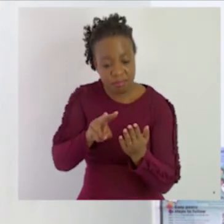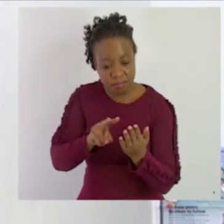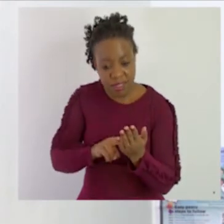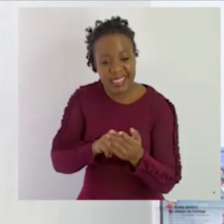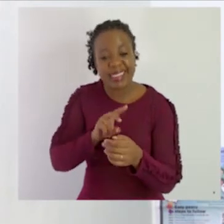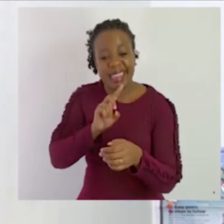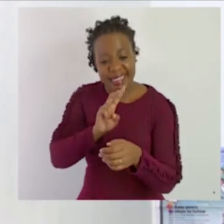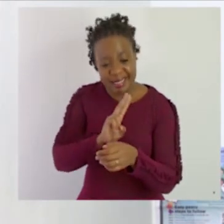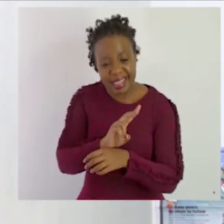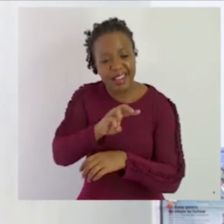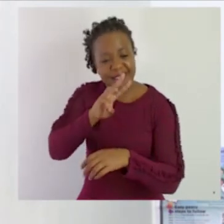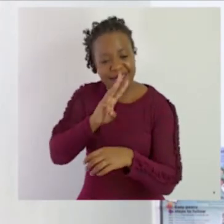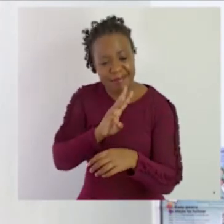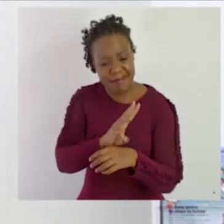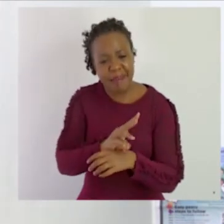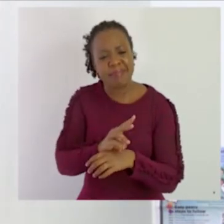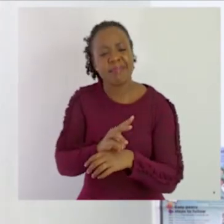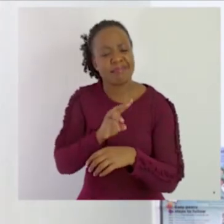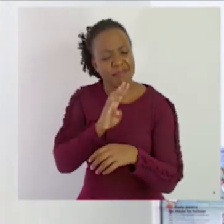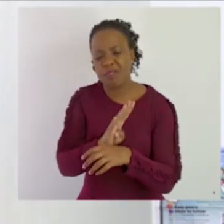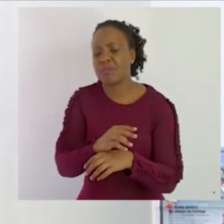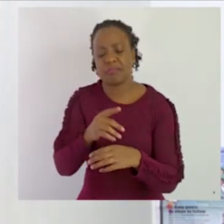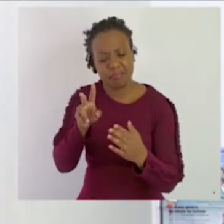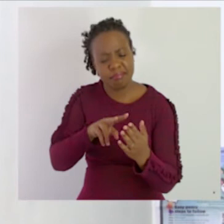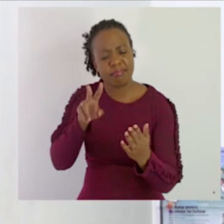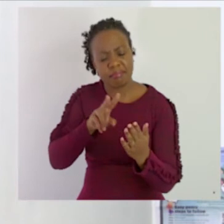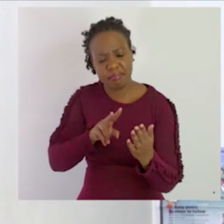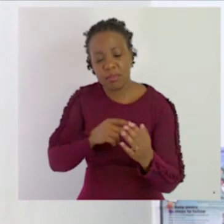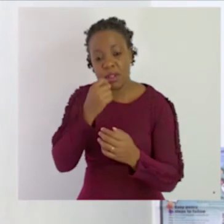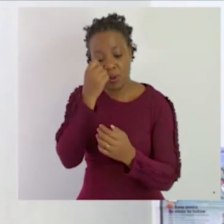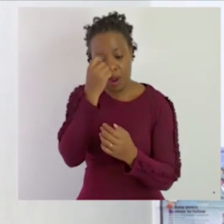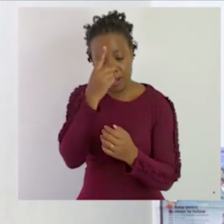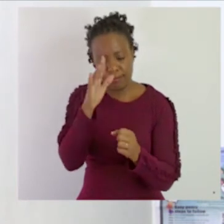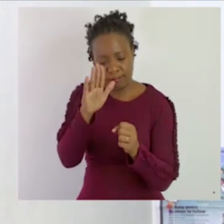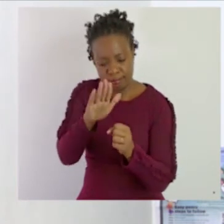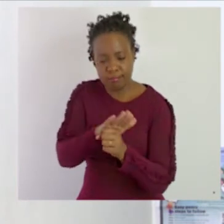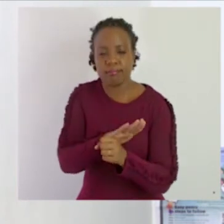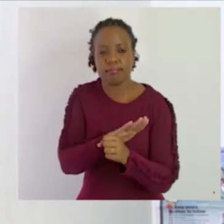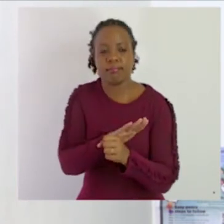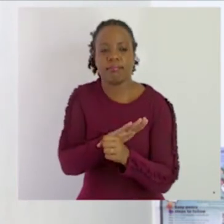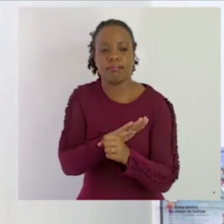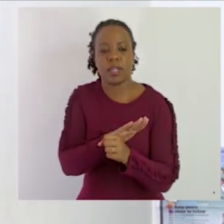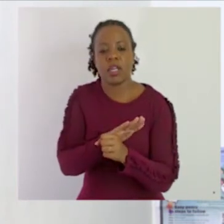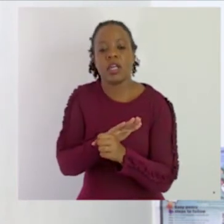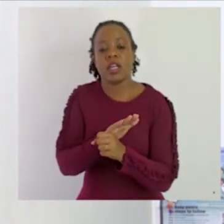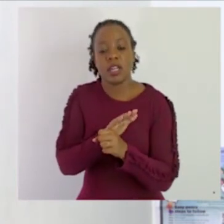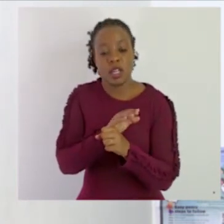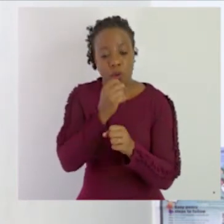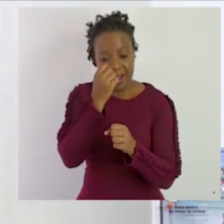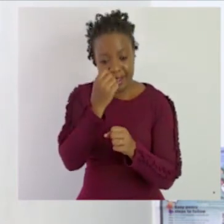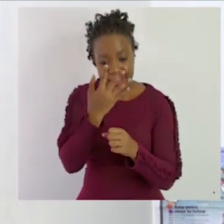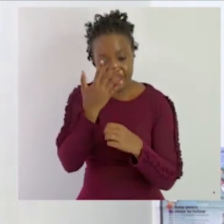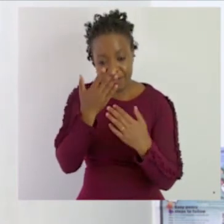time, and perhaps you start answering the questions. But make sure you always make reference to